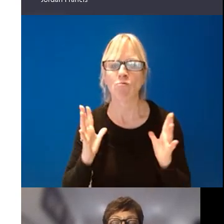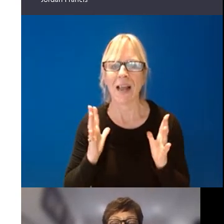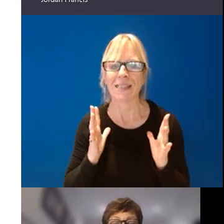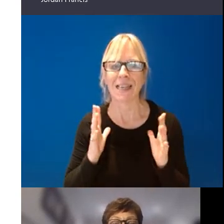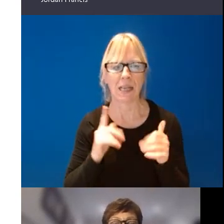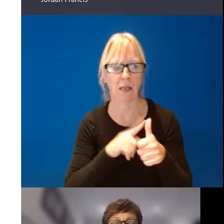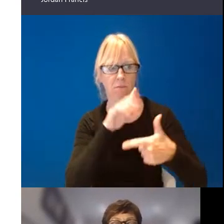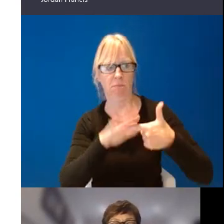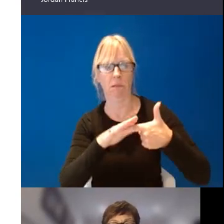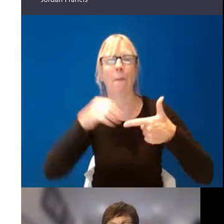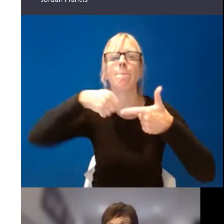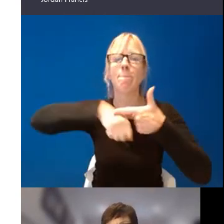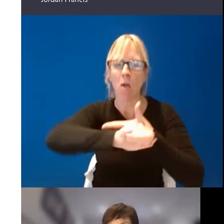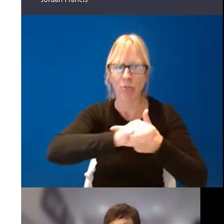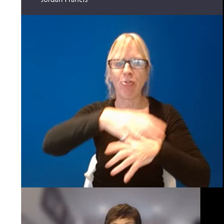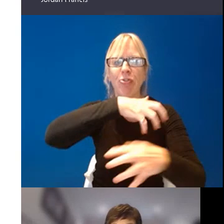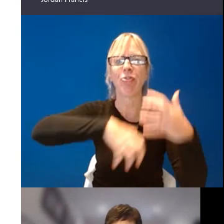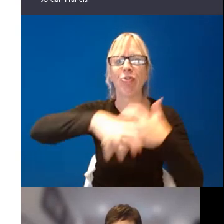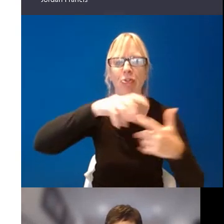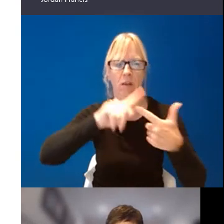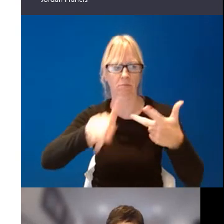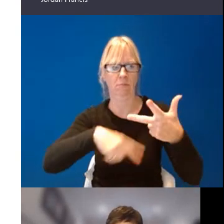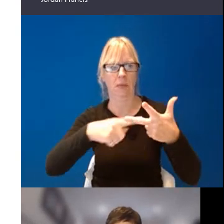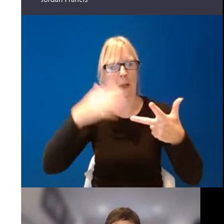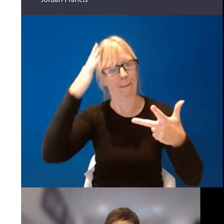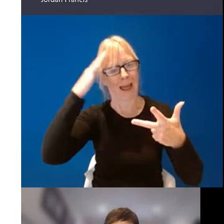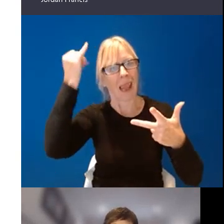complications, mental illness, diabetes and falls.